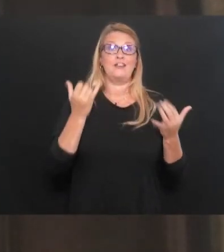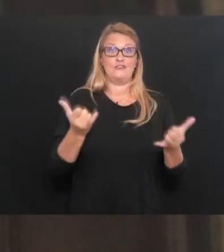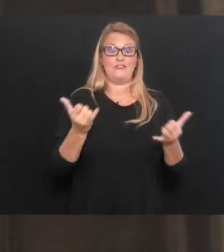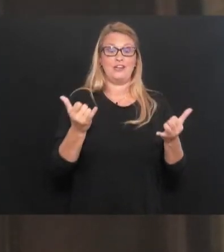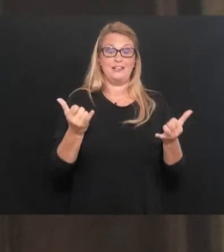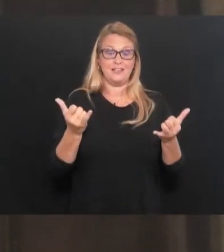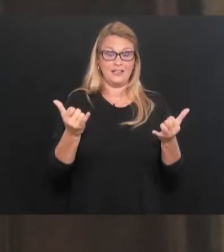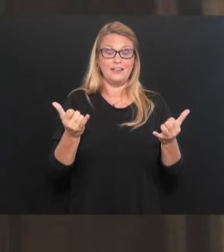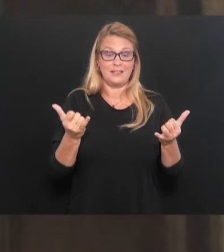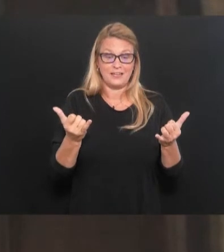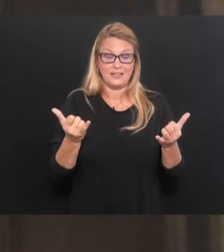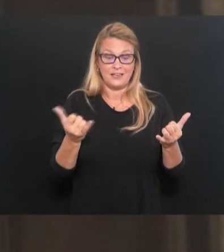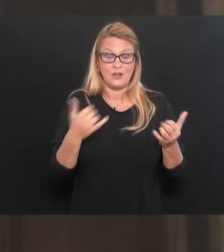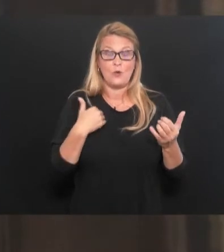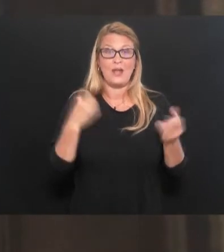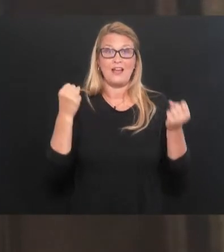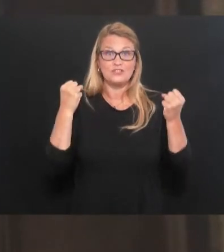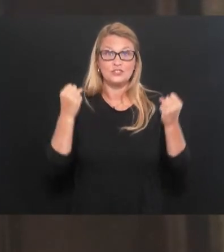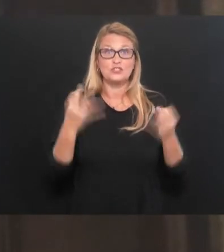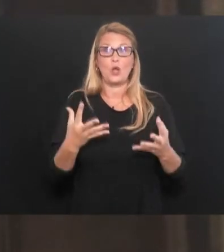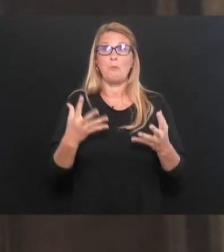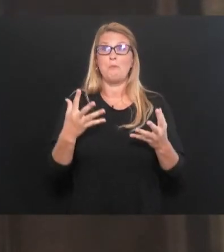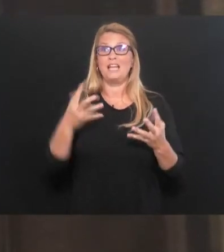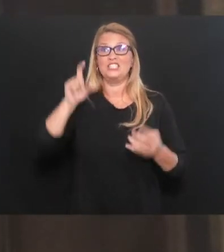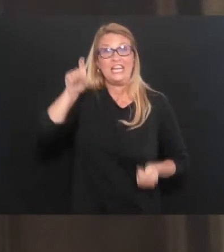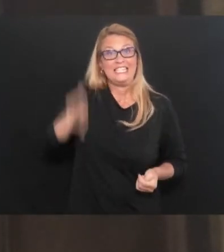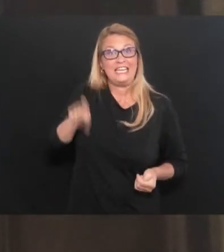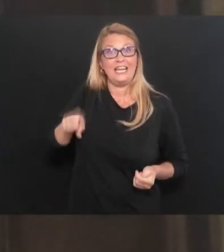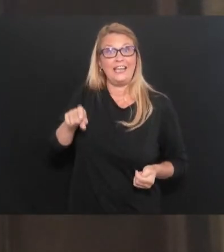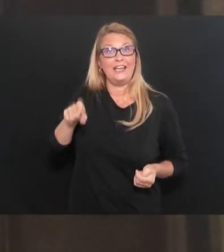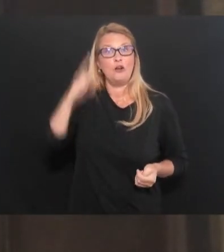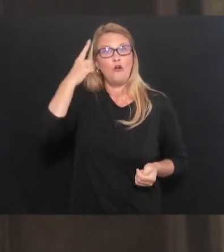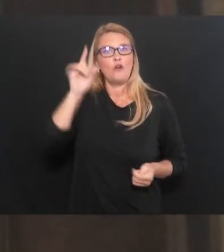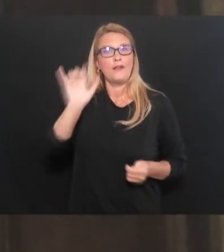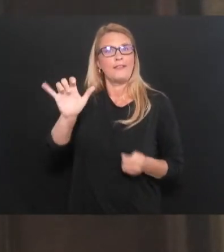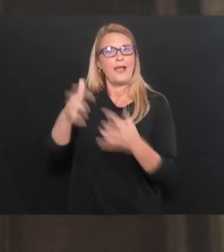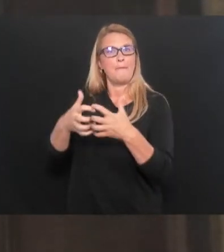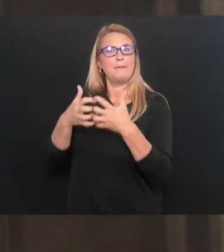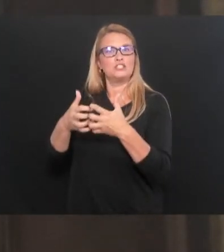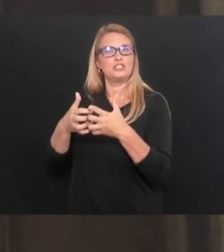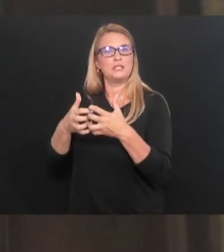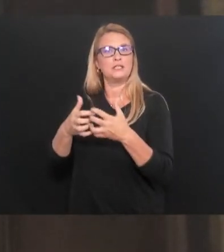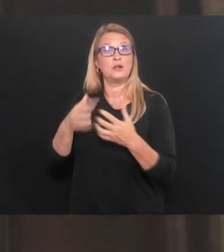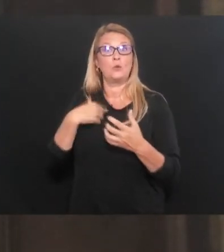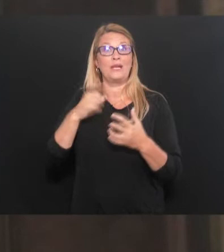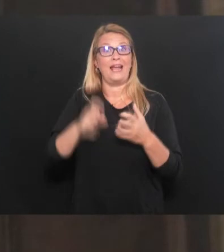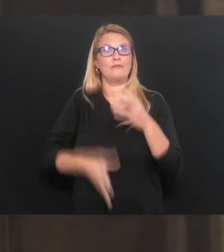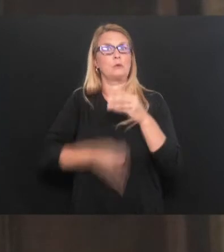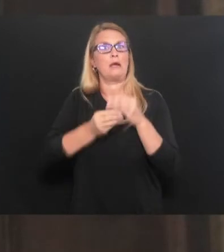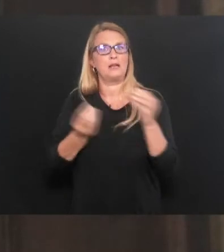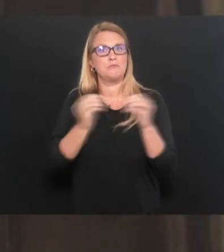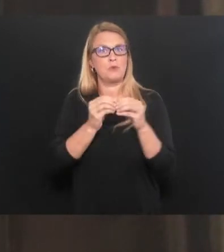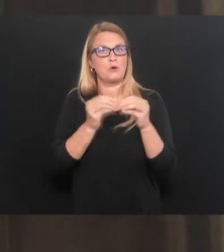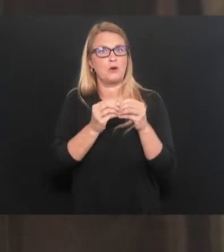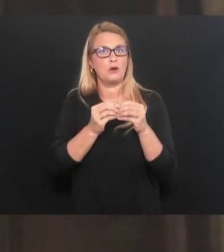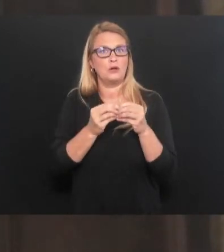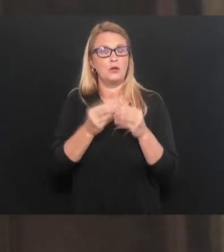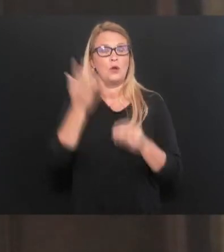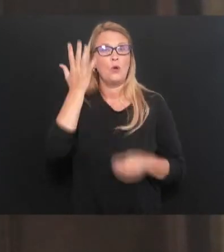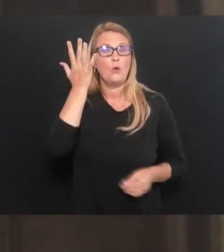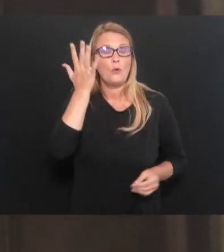currently, we have so much call for those machines in West Virginia that we see the need to expand them, because even our